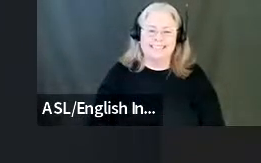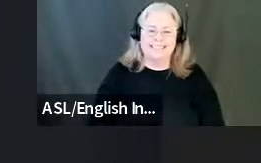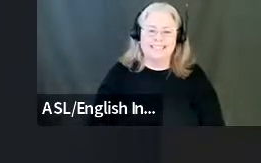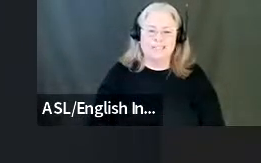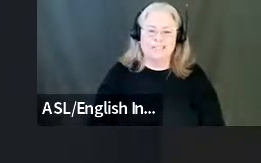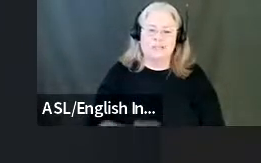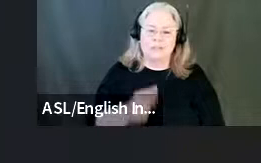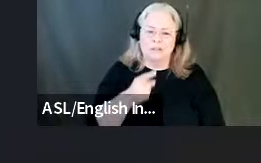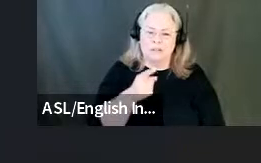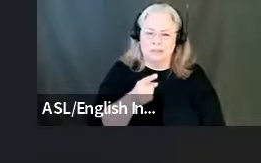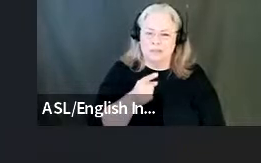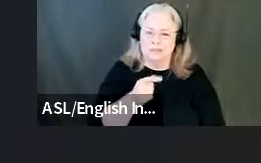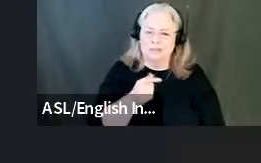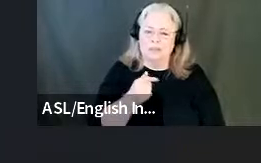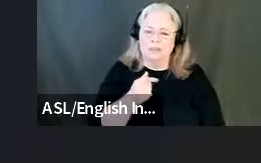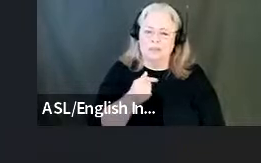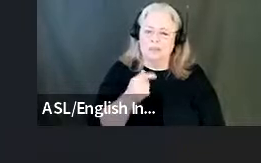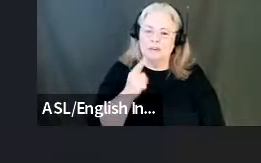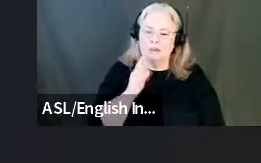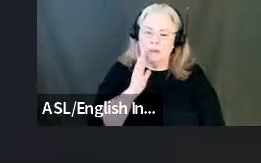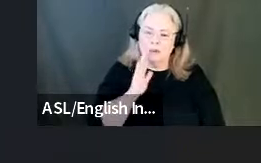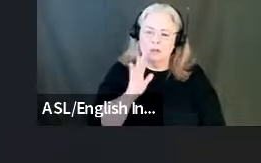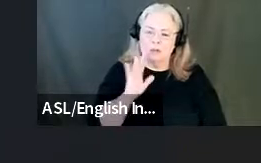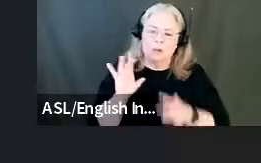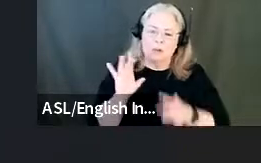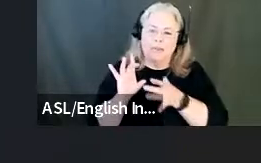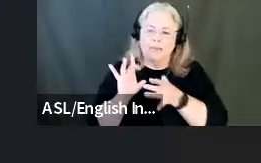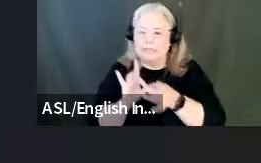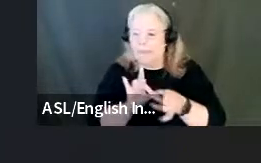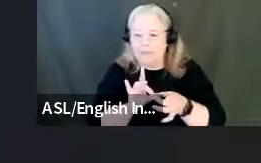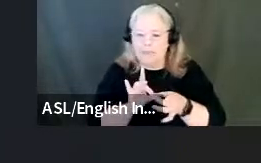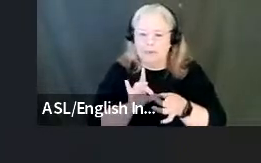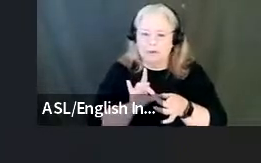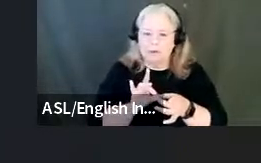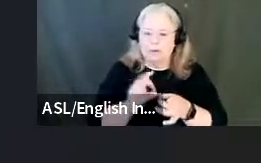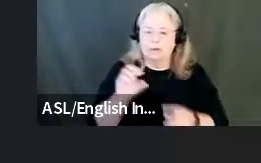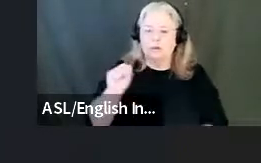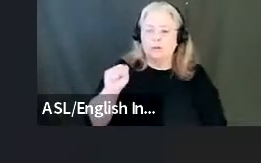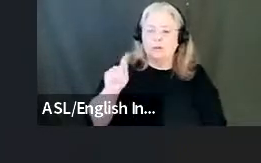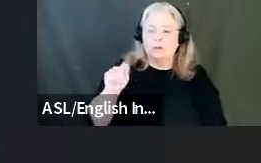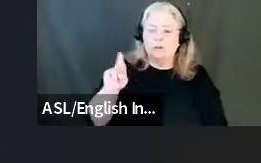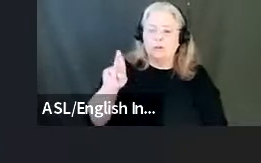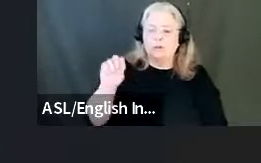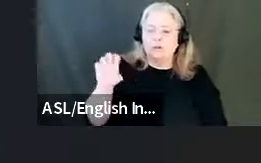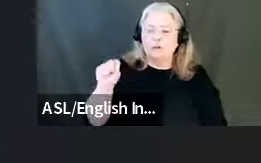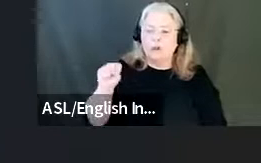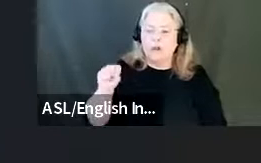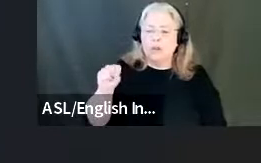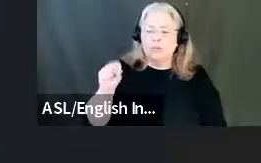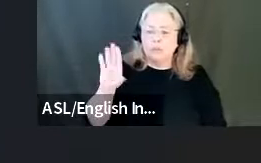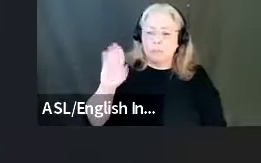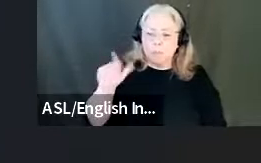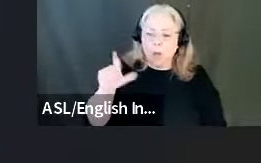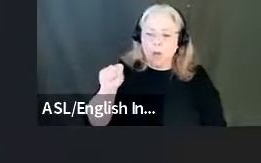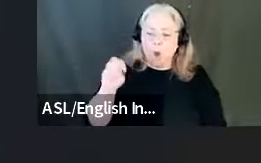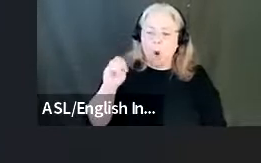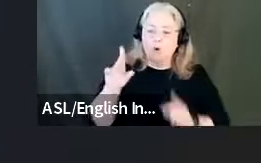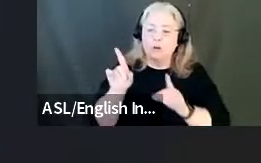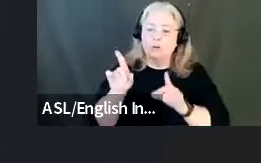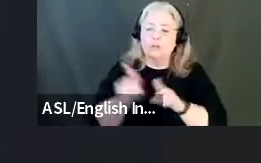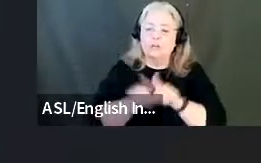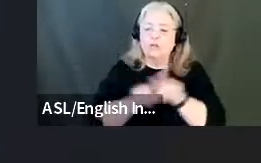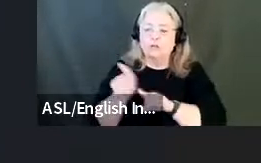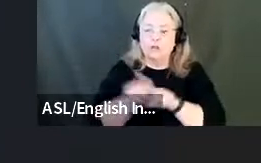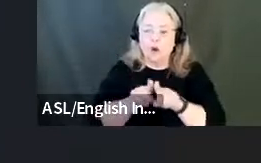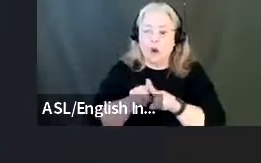So this is where I will attach these stress balls or stress stars on top of a pop